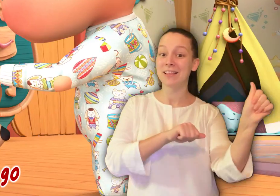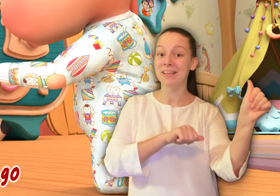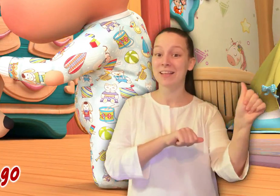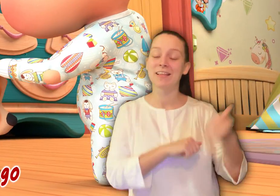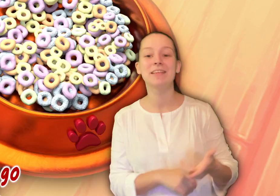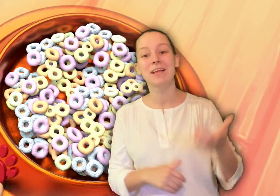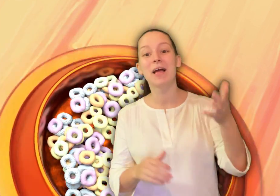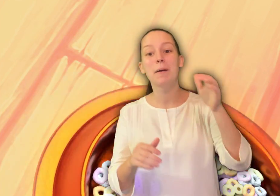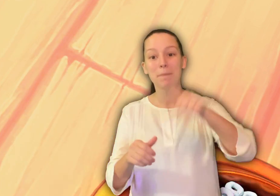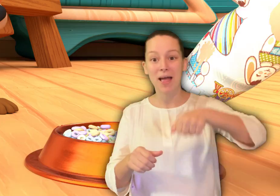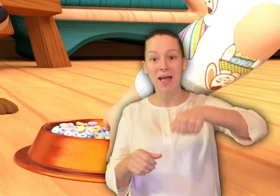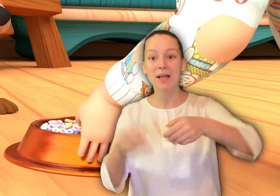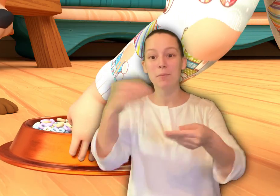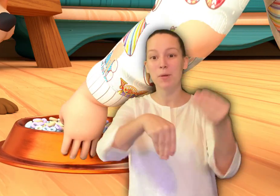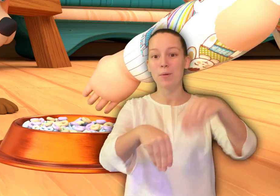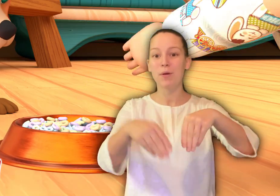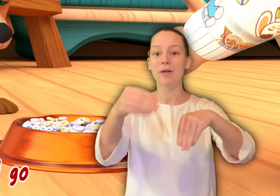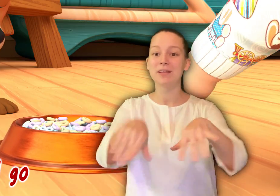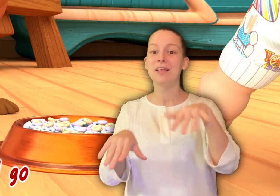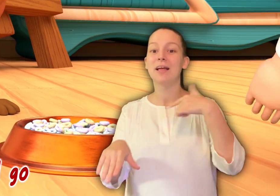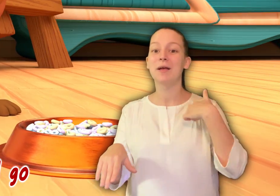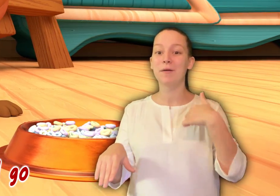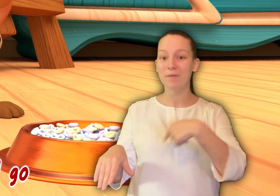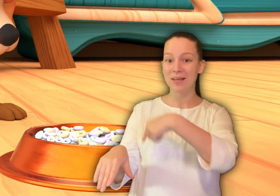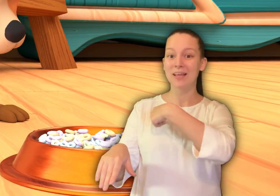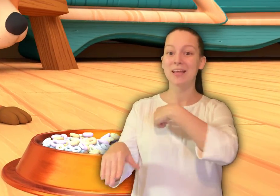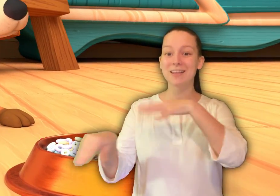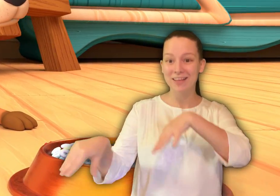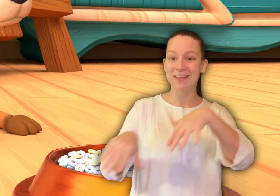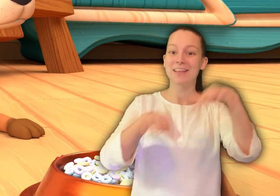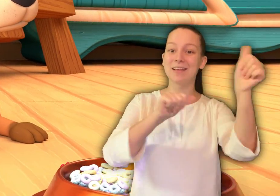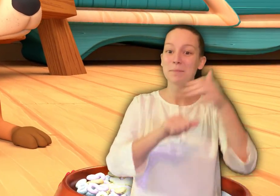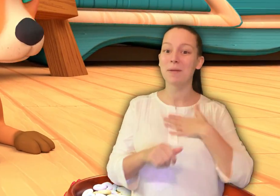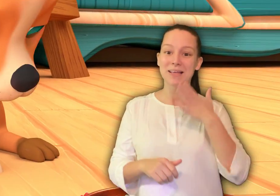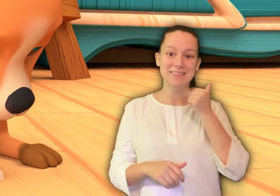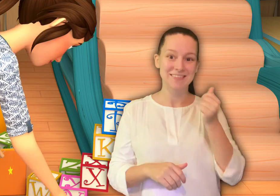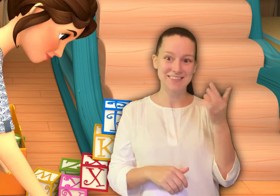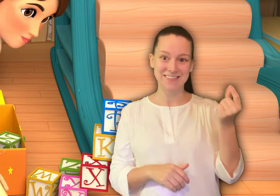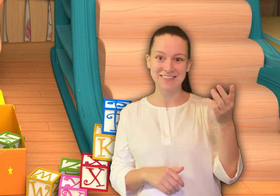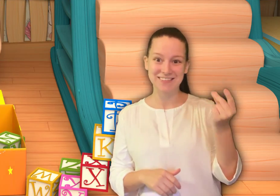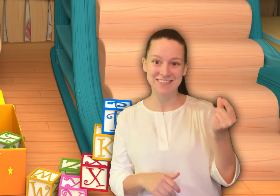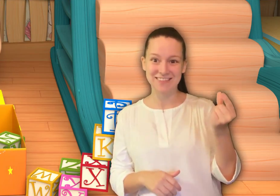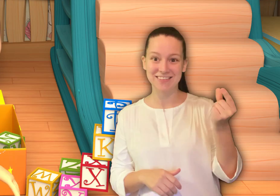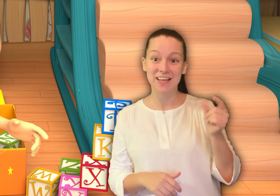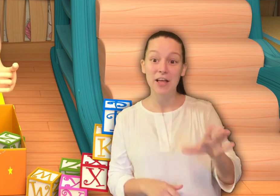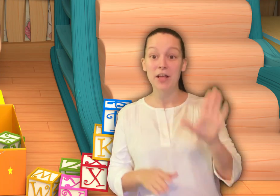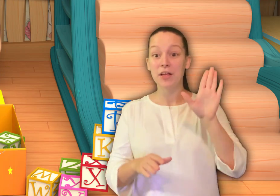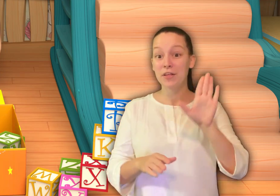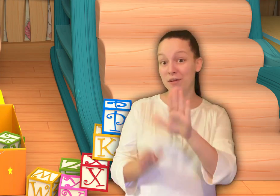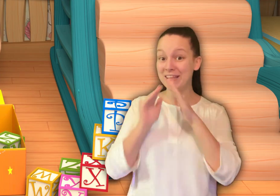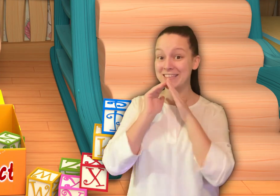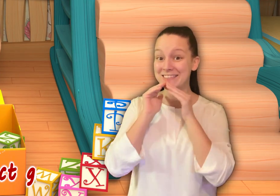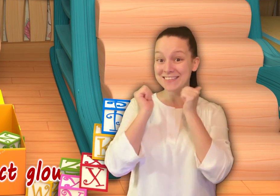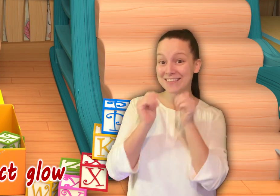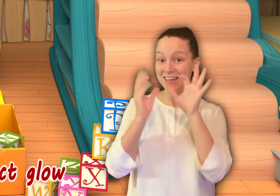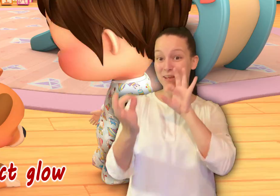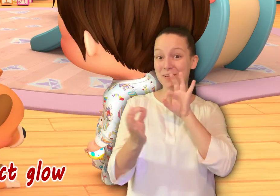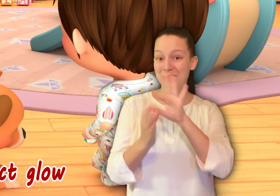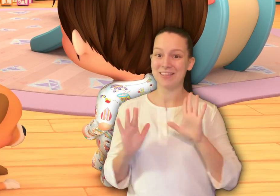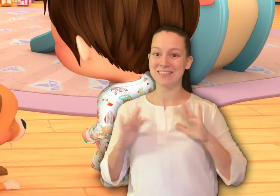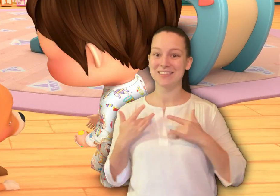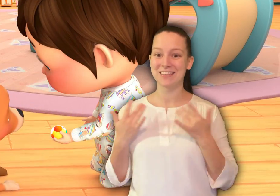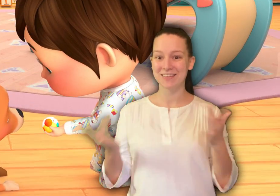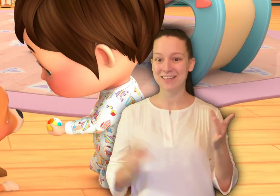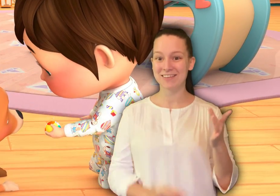go bag and go let's pack our bag and go my sweet puppy bring your smile and